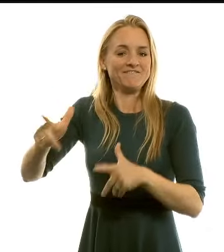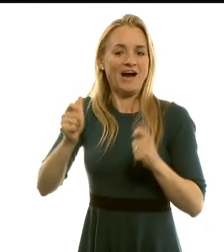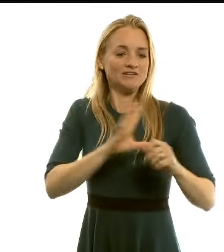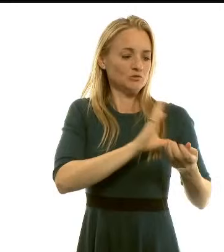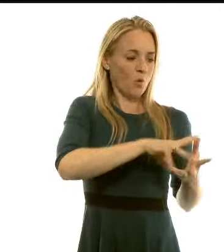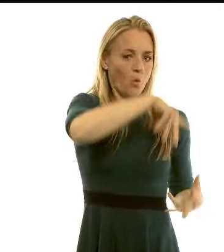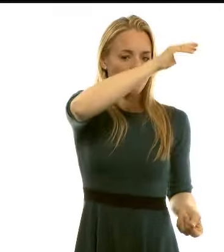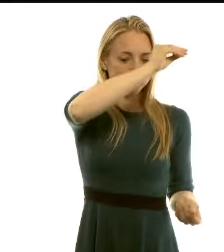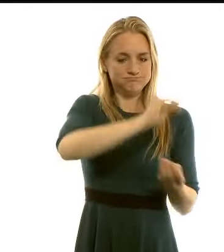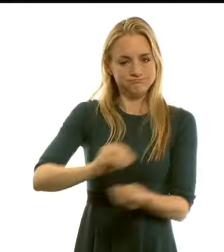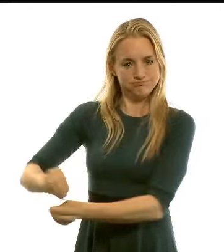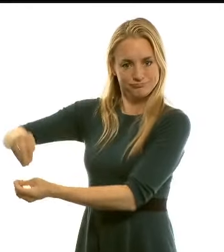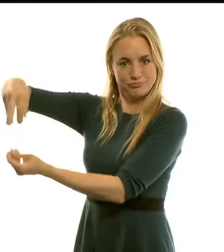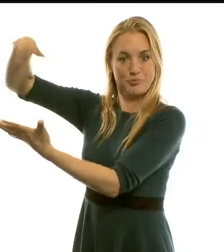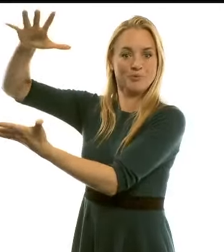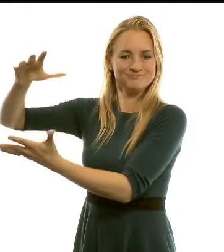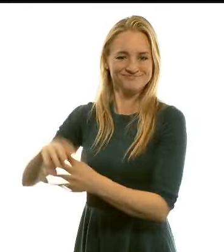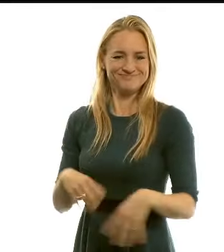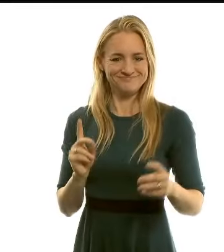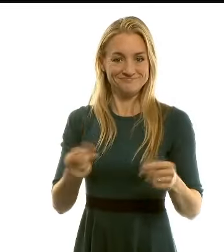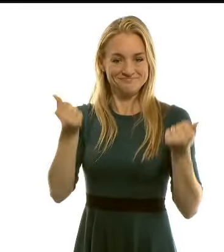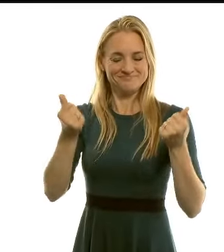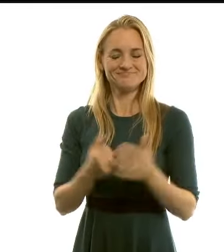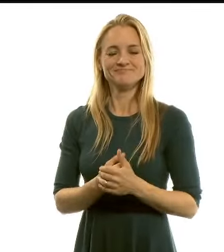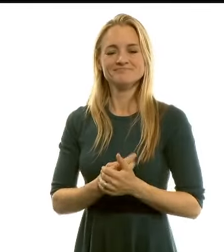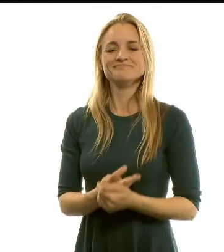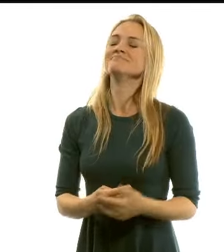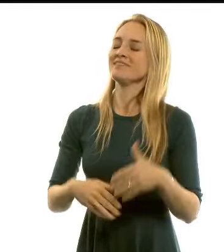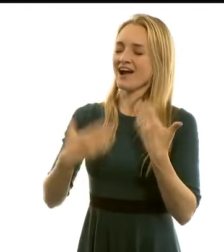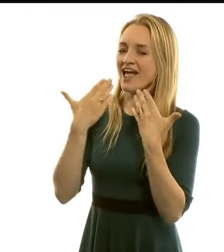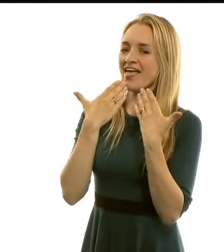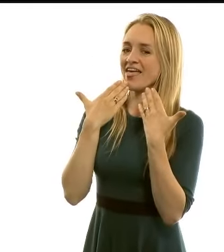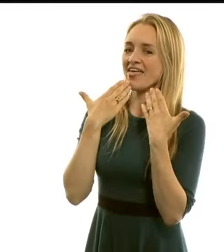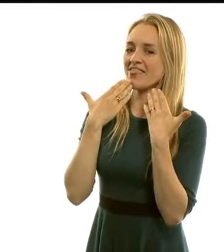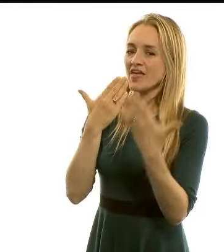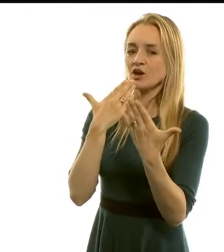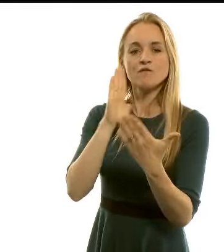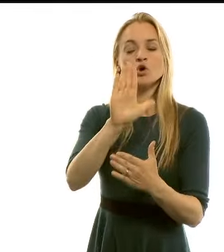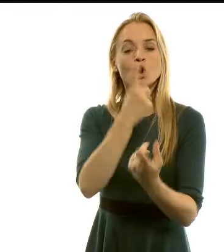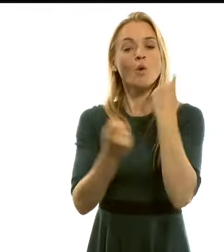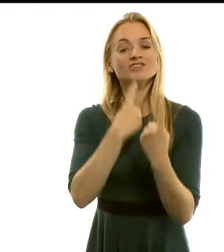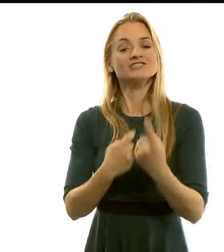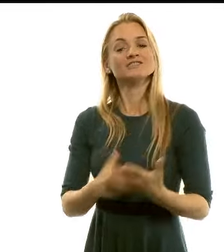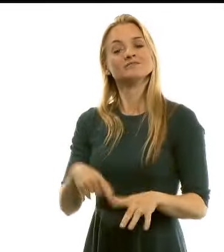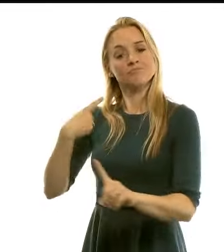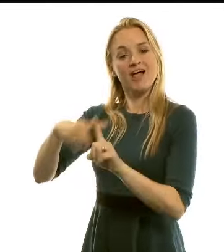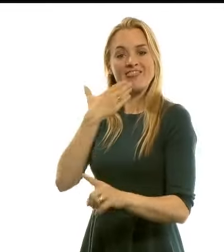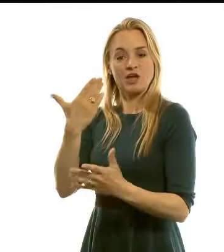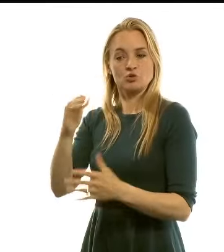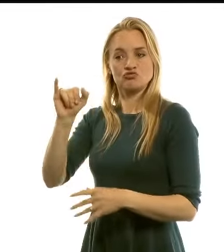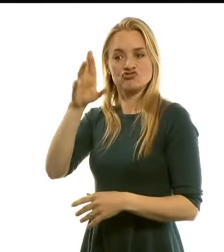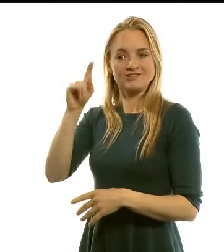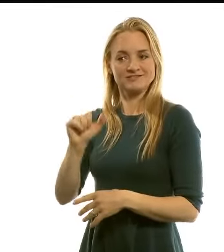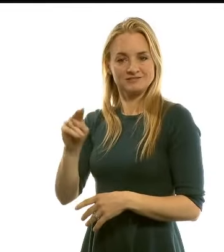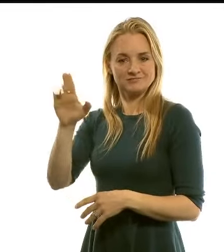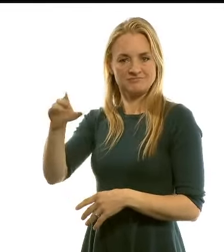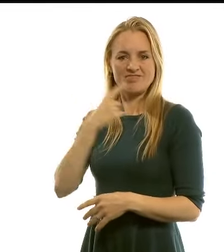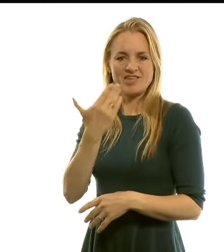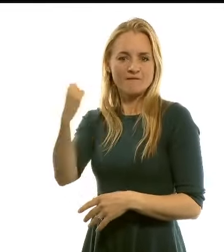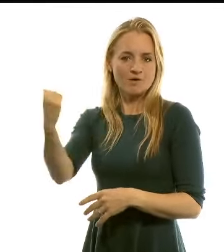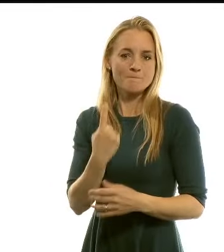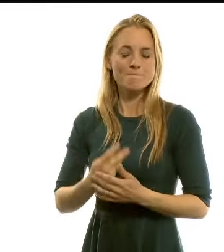multiverse dwellers for those questions, and give it up for amazing LEGO designer Justin. Justin, thank you for being here. Thank you for coming this